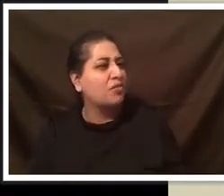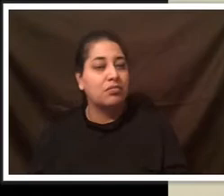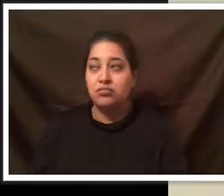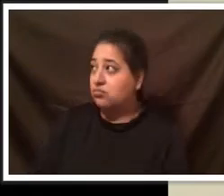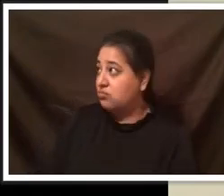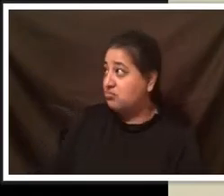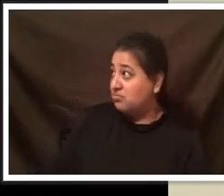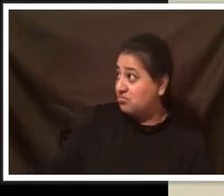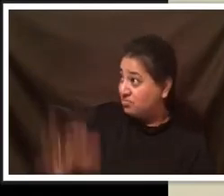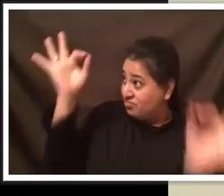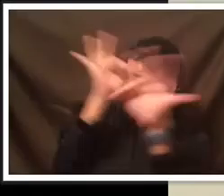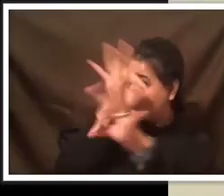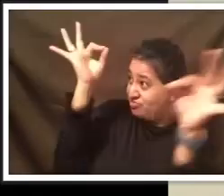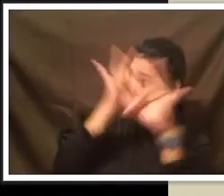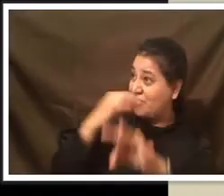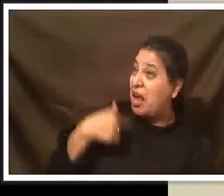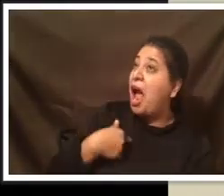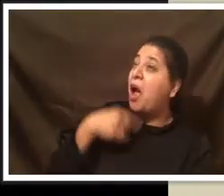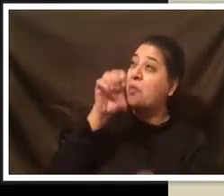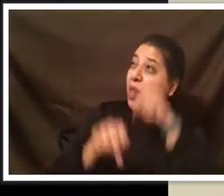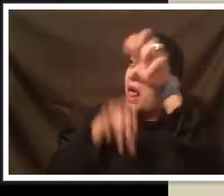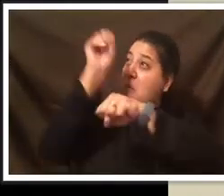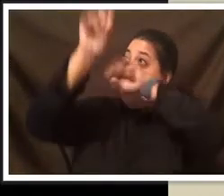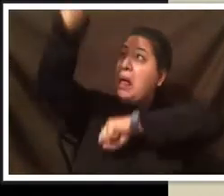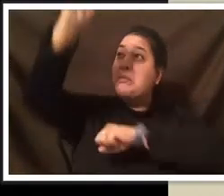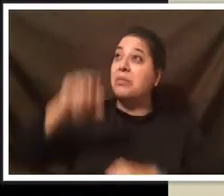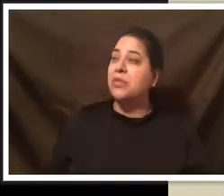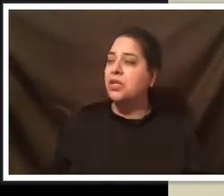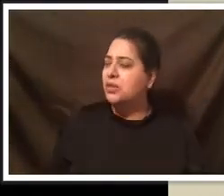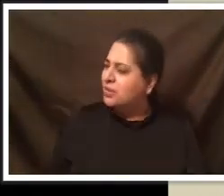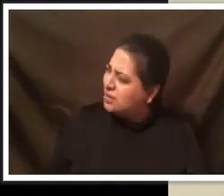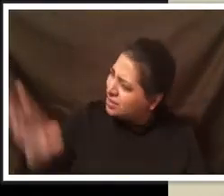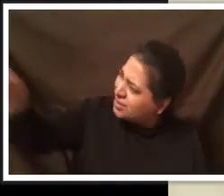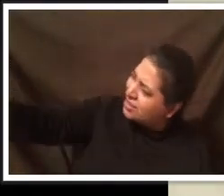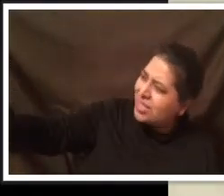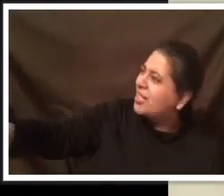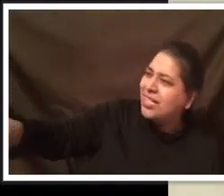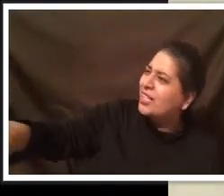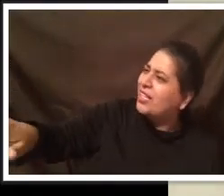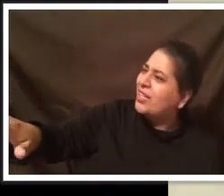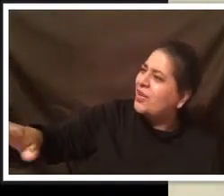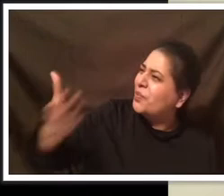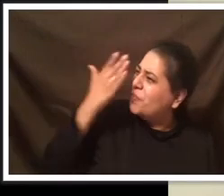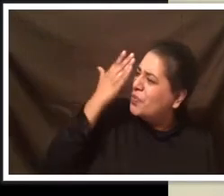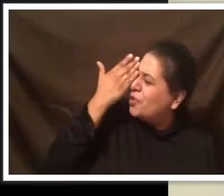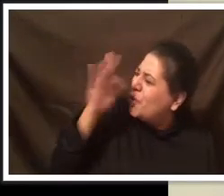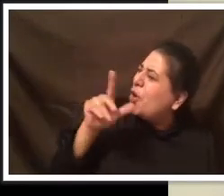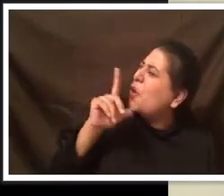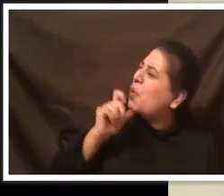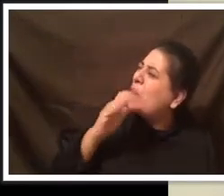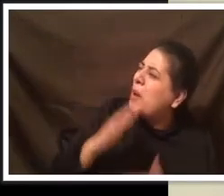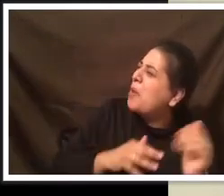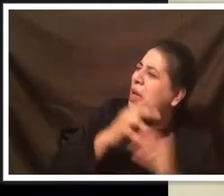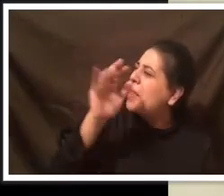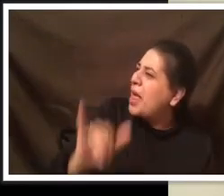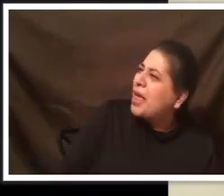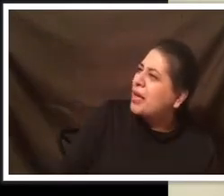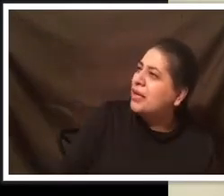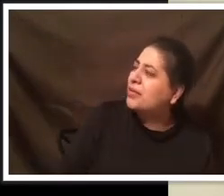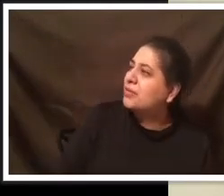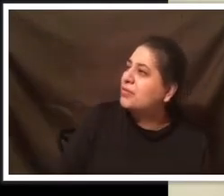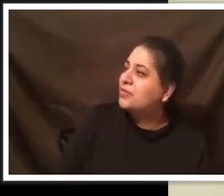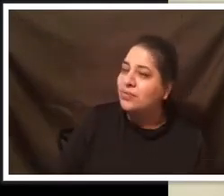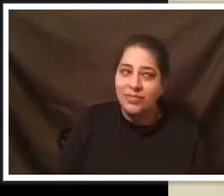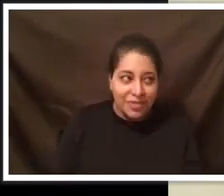know, but I'm going up, said Annie. No, we don't know who it belongs to, said Jack. Just for